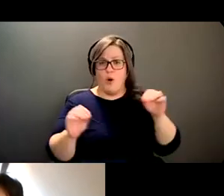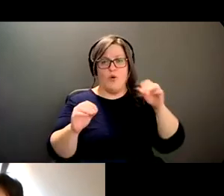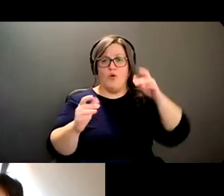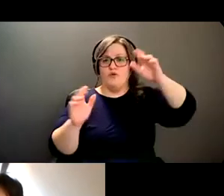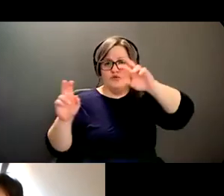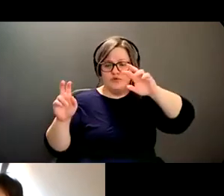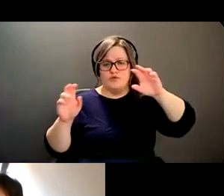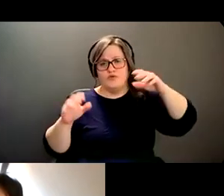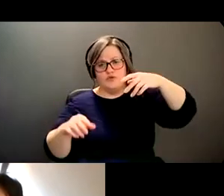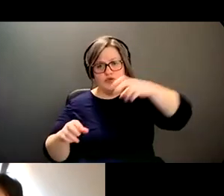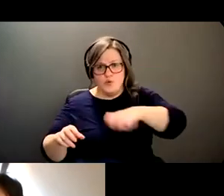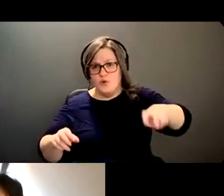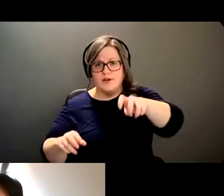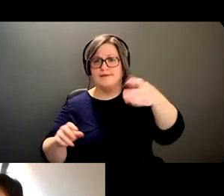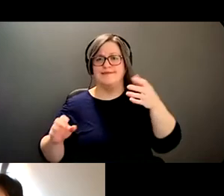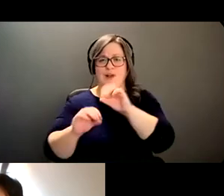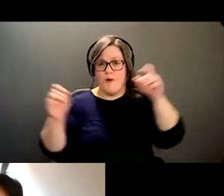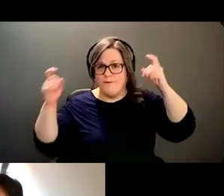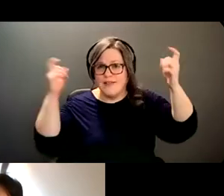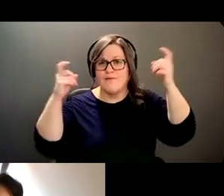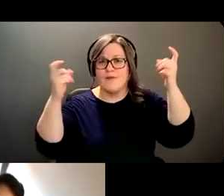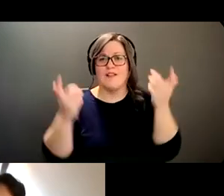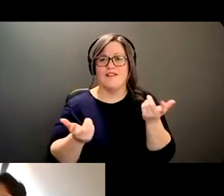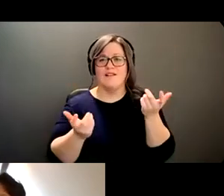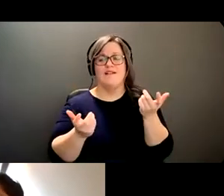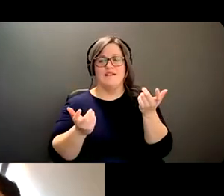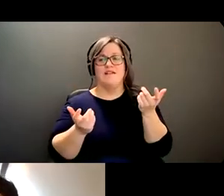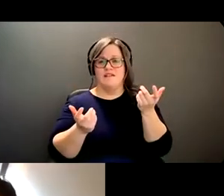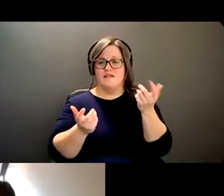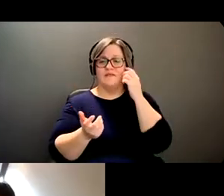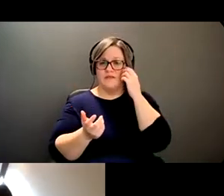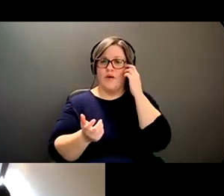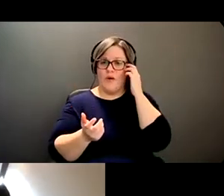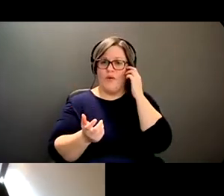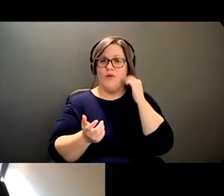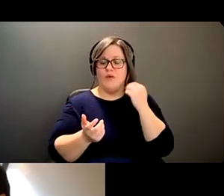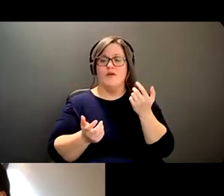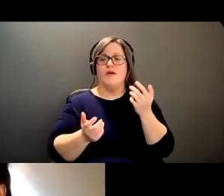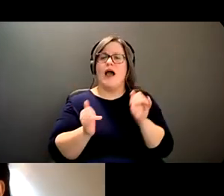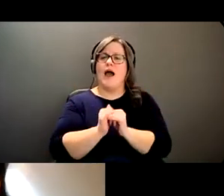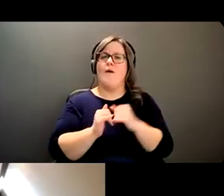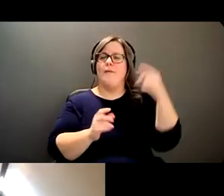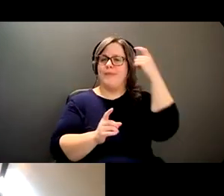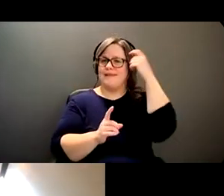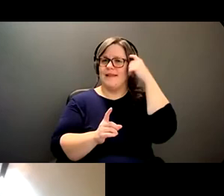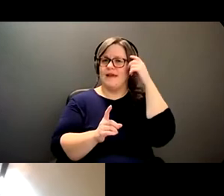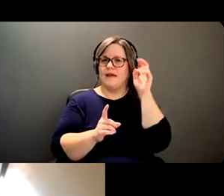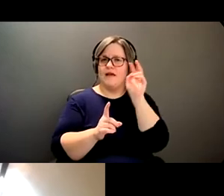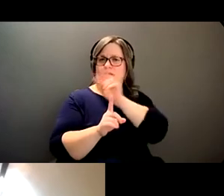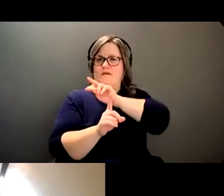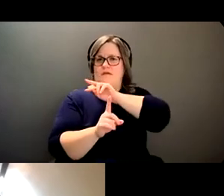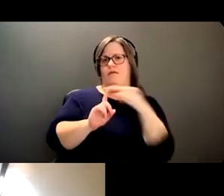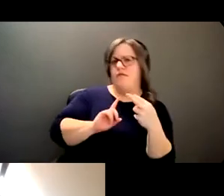pivot is way overused, but really more of a mental pivot for you three here as artists and cultural workers for